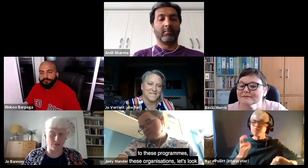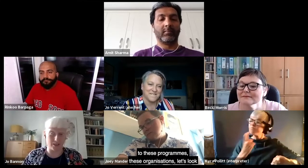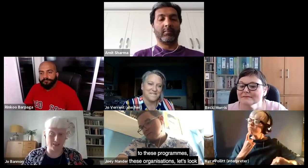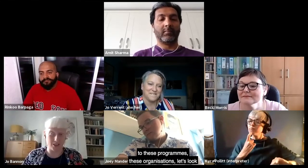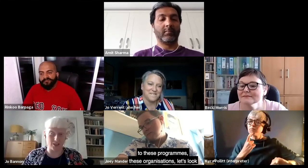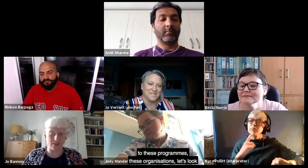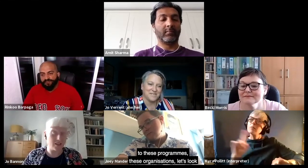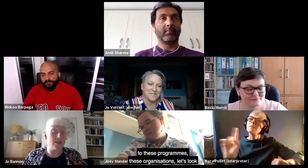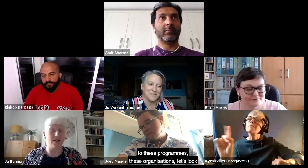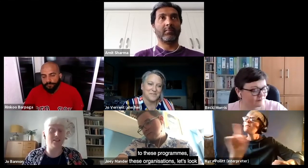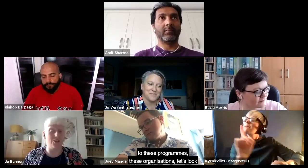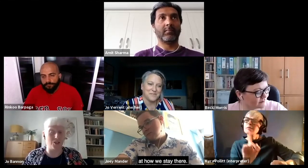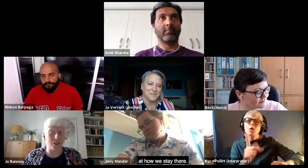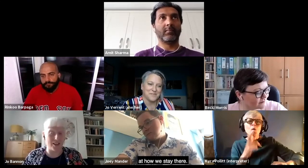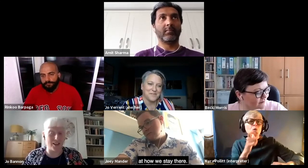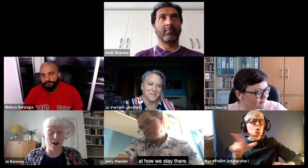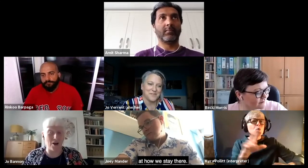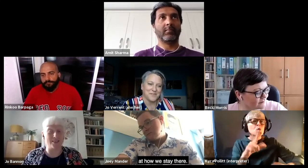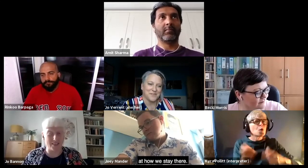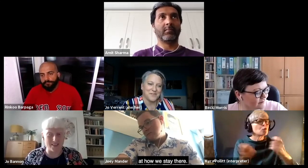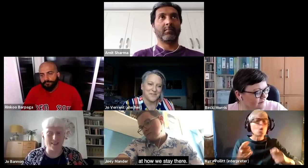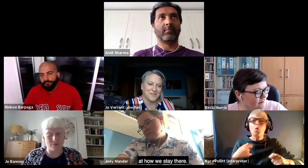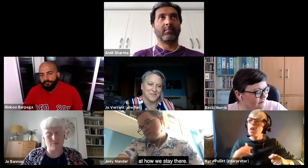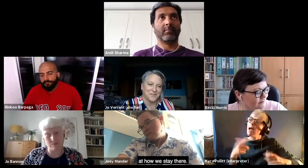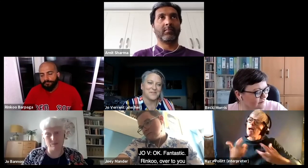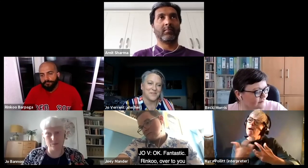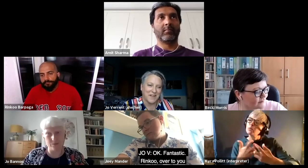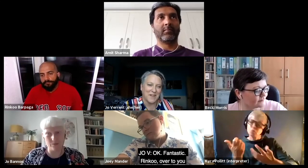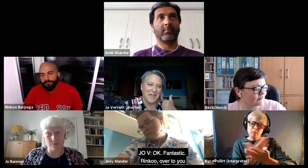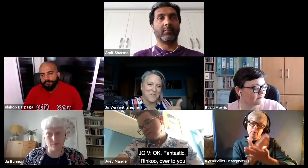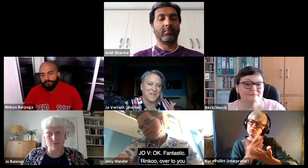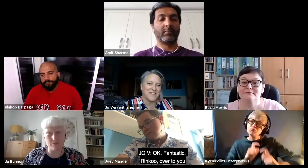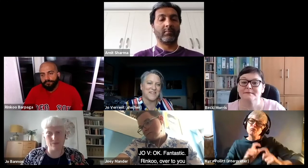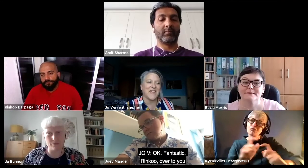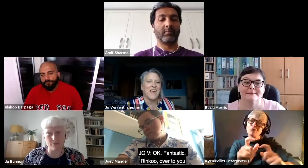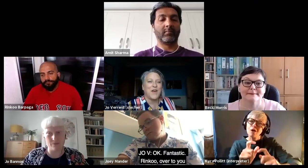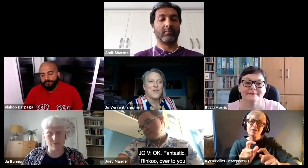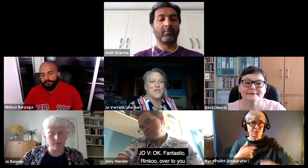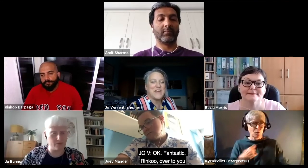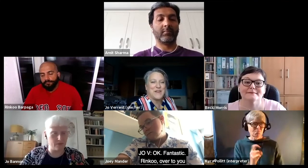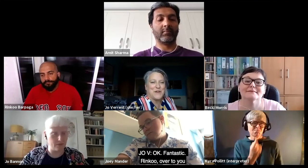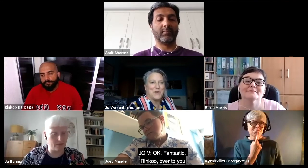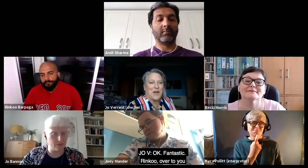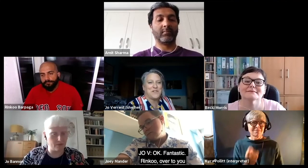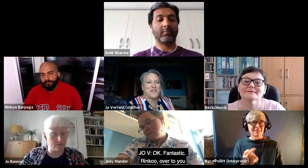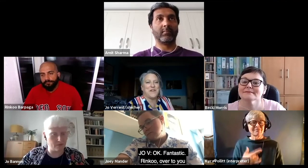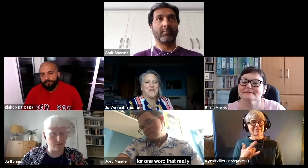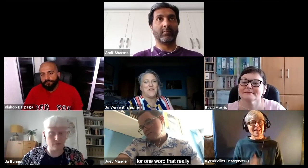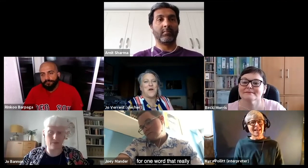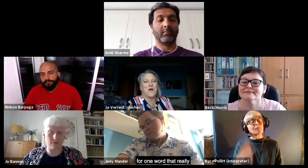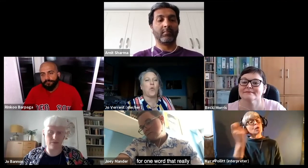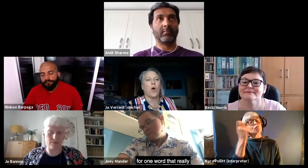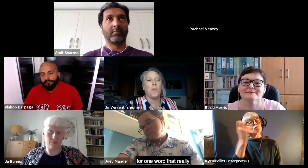these organizations, let's look at how we stay there. Okay, fantastic. Rinkoo, over to